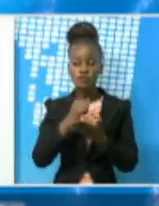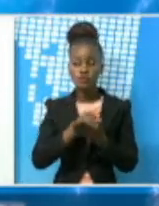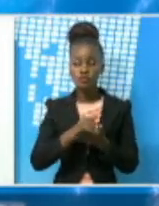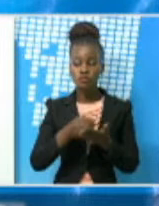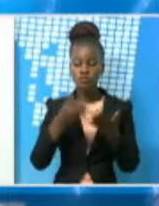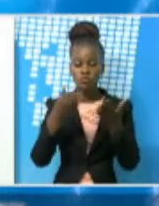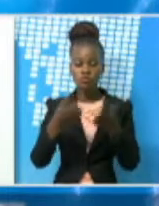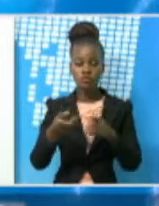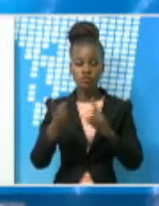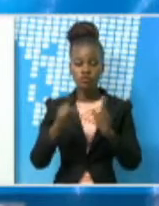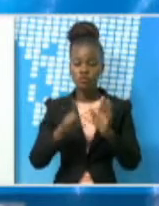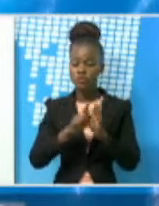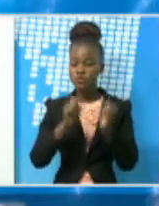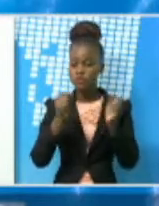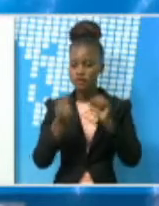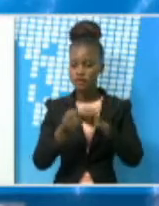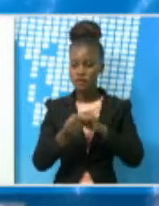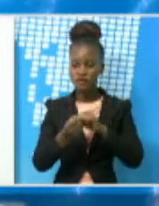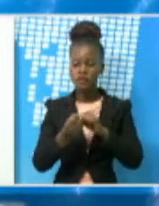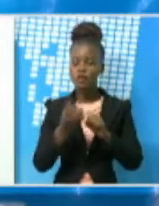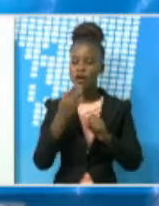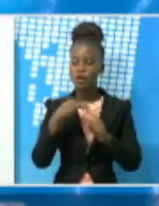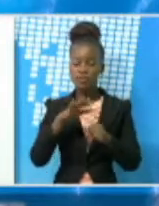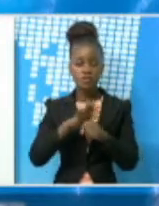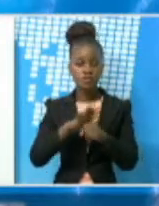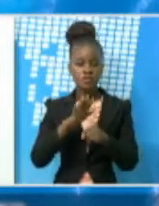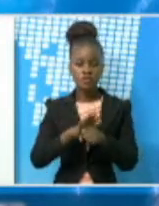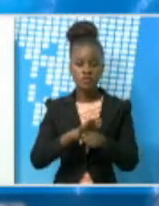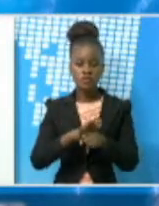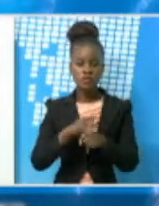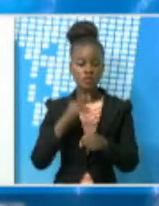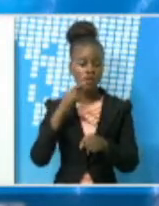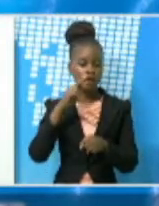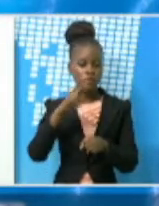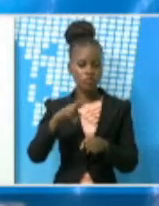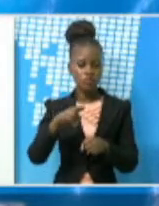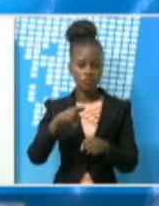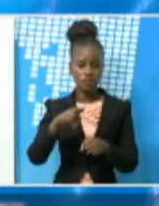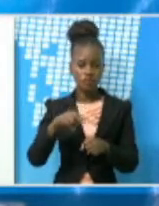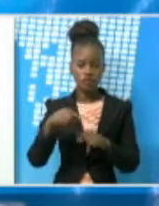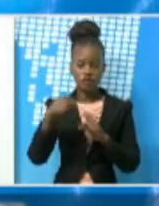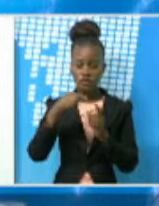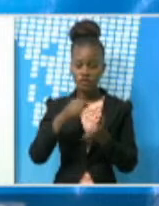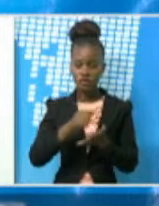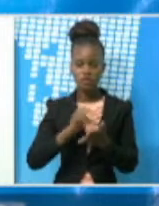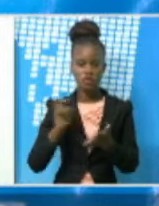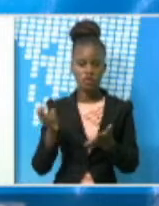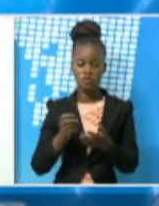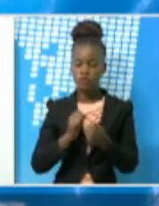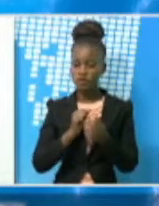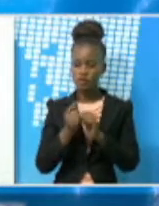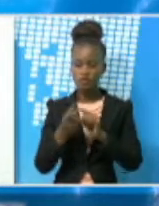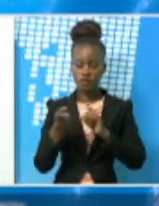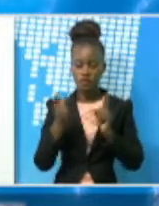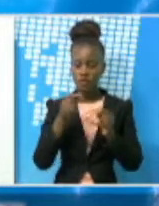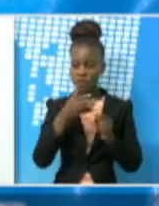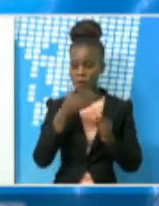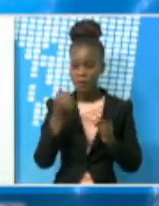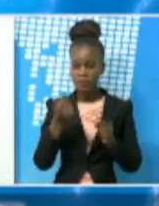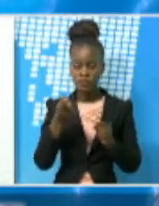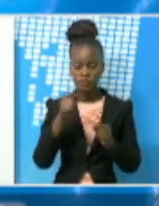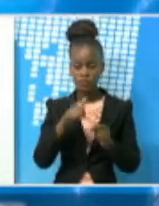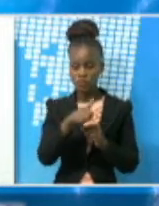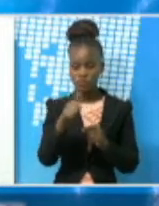the laws have changed, and we need to increase capital to help us compete even better. That's another